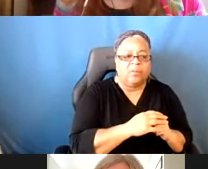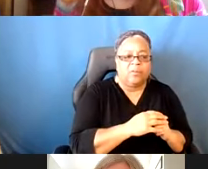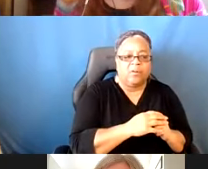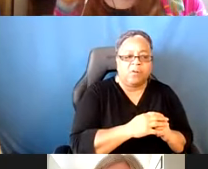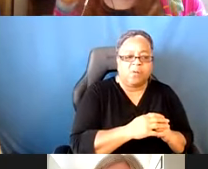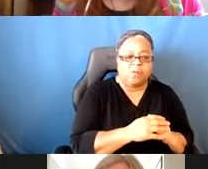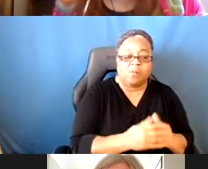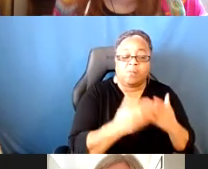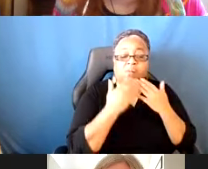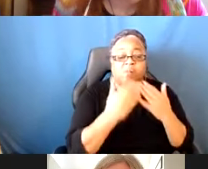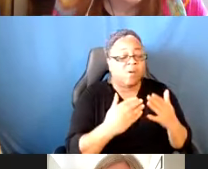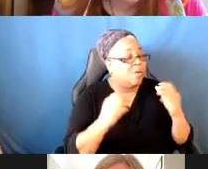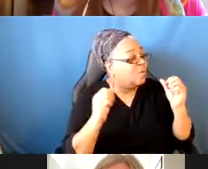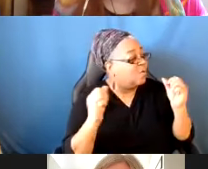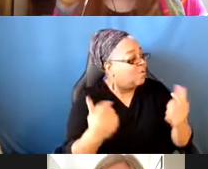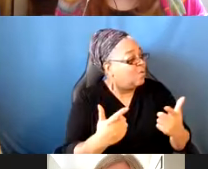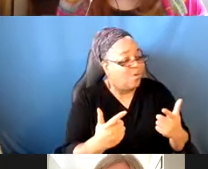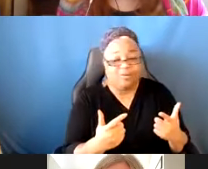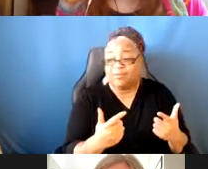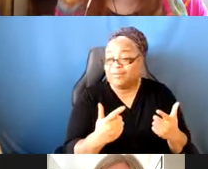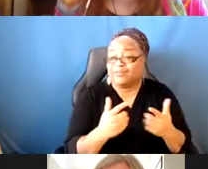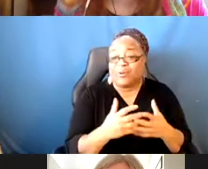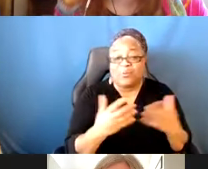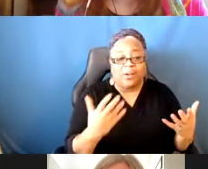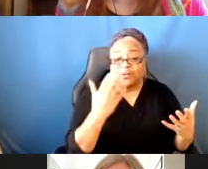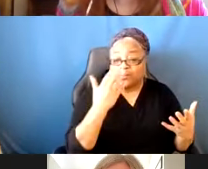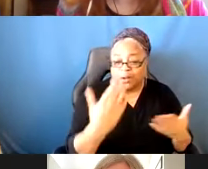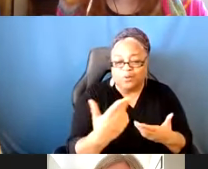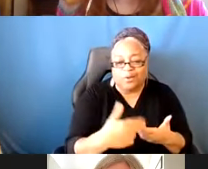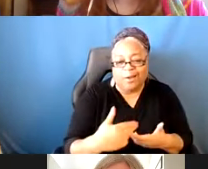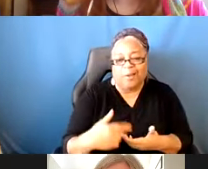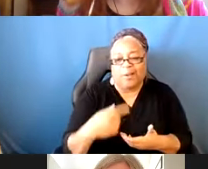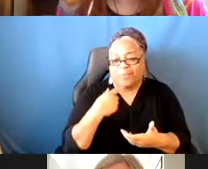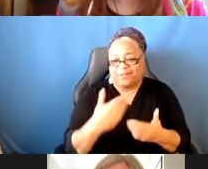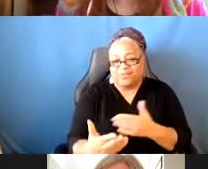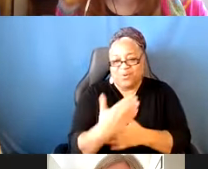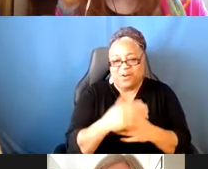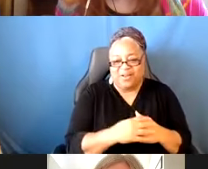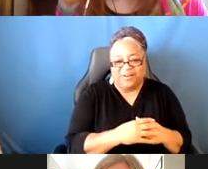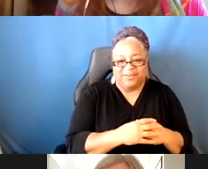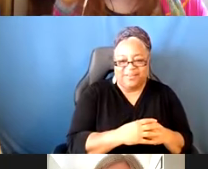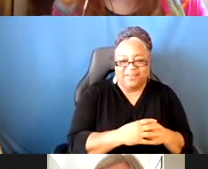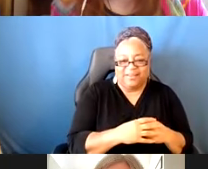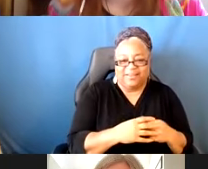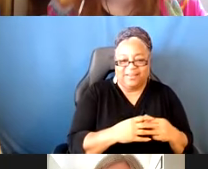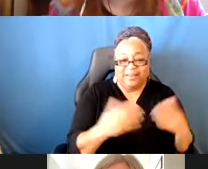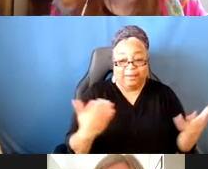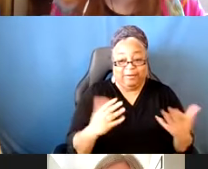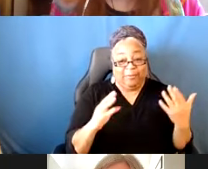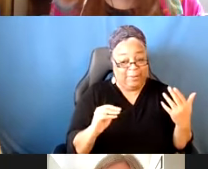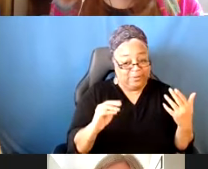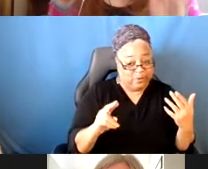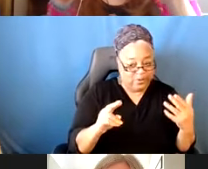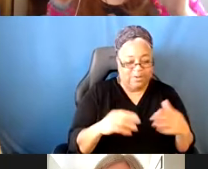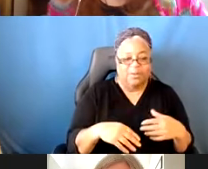Thank you all so much for being here this morning. In Minnesota, at least. We're so happy you are